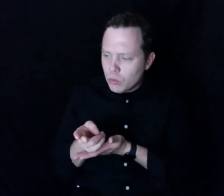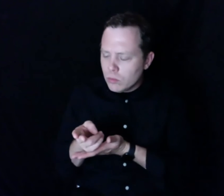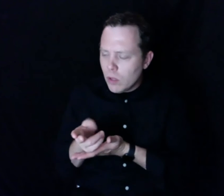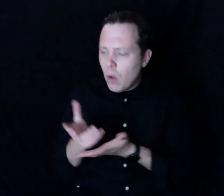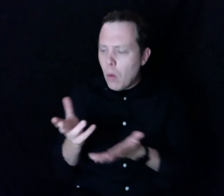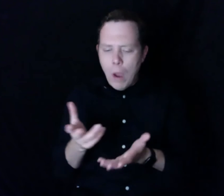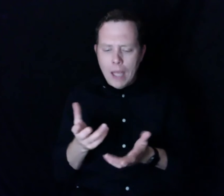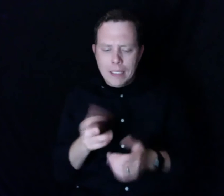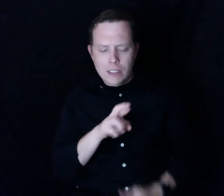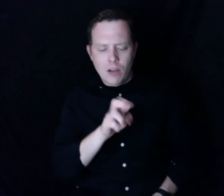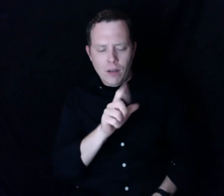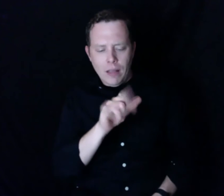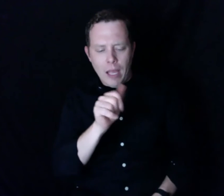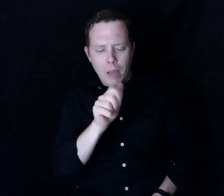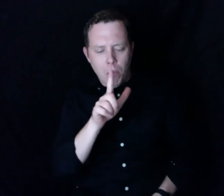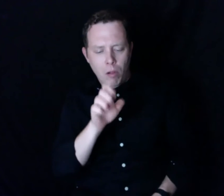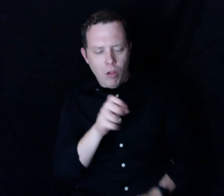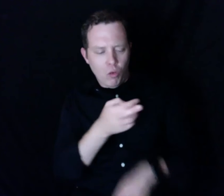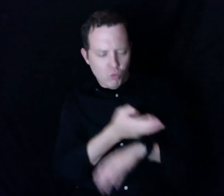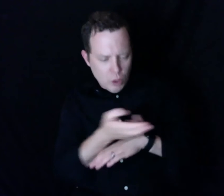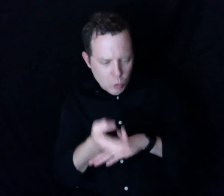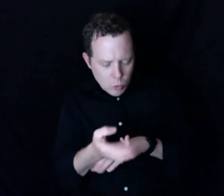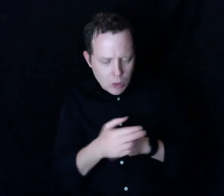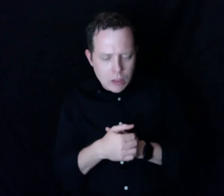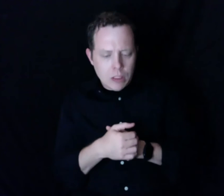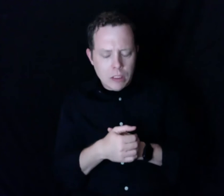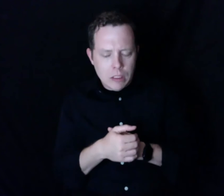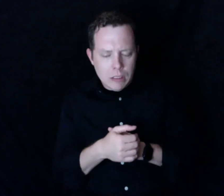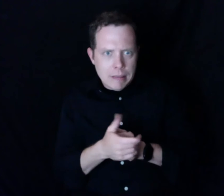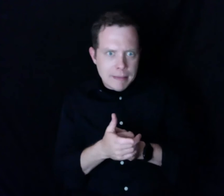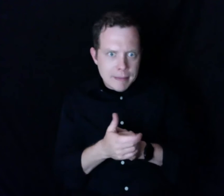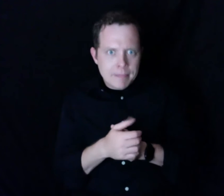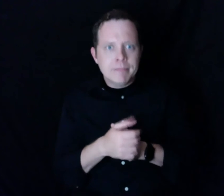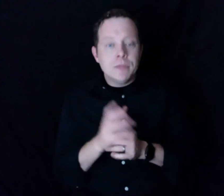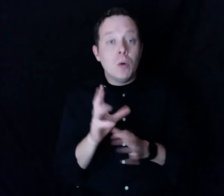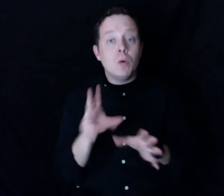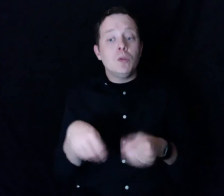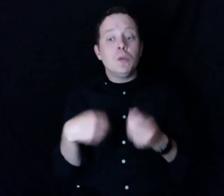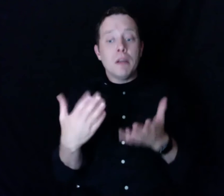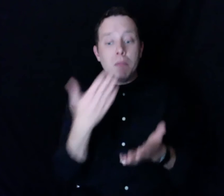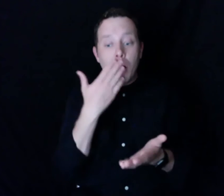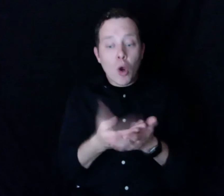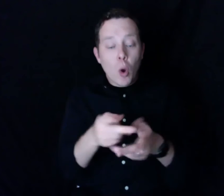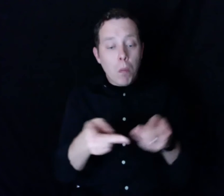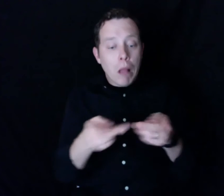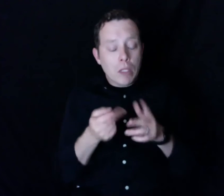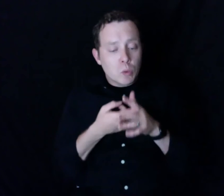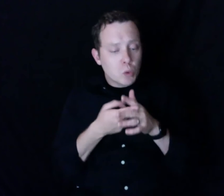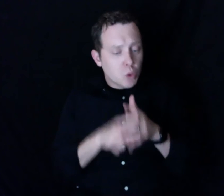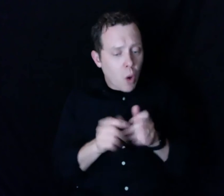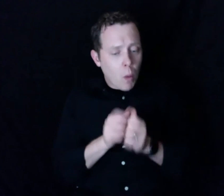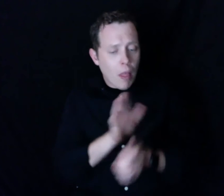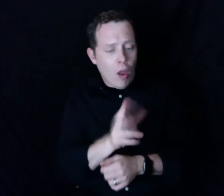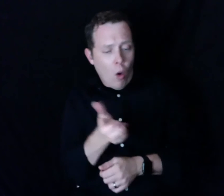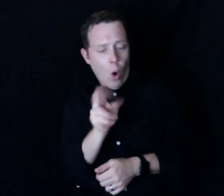resource? And so this giving people good places to start from when they're starting to do their own research, I just